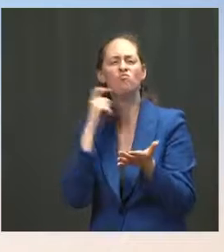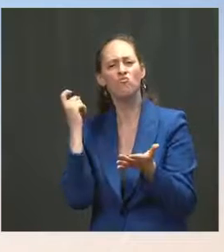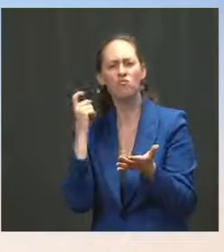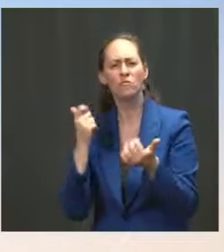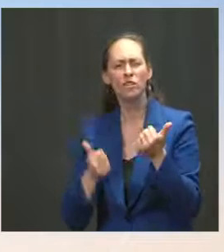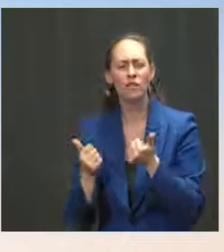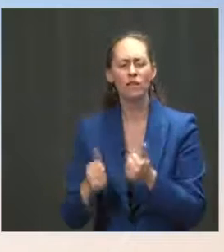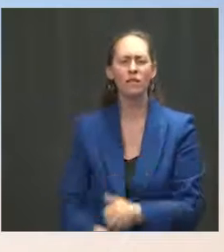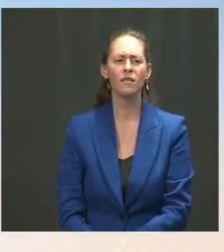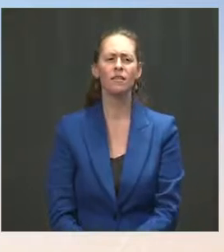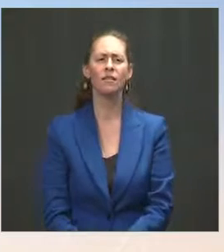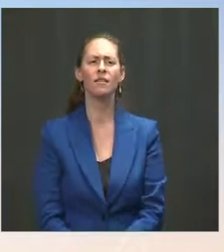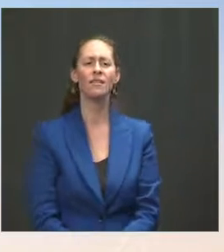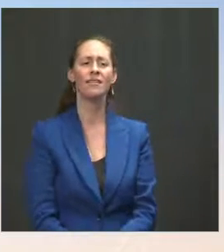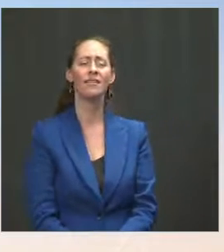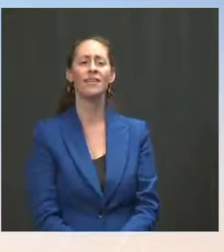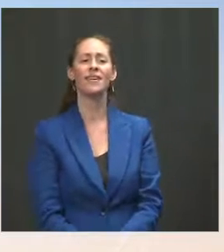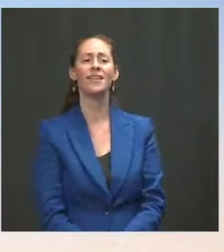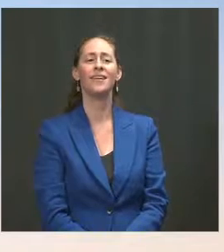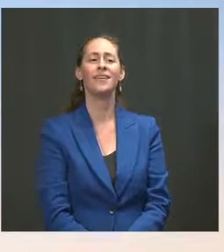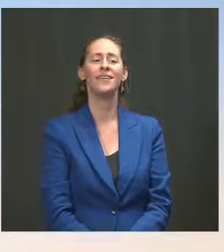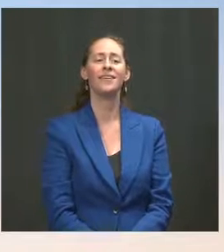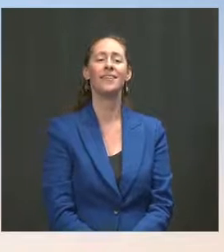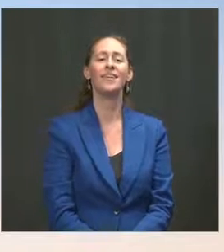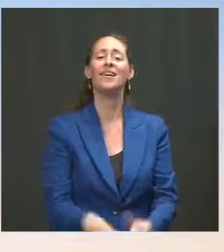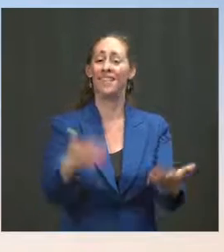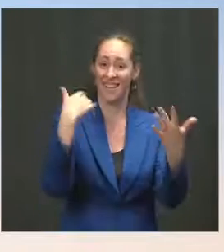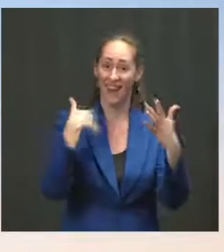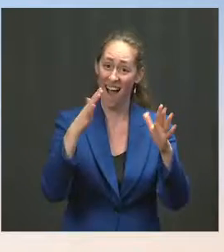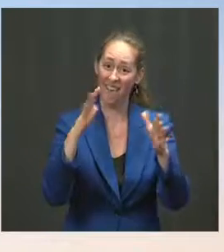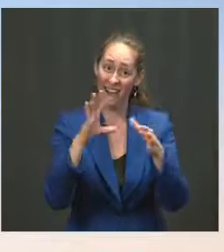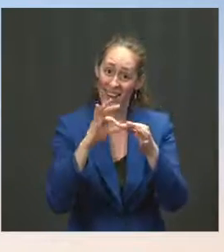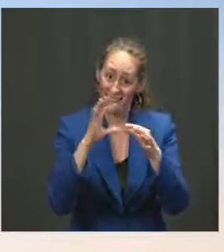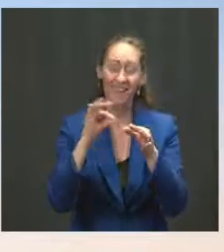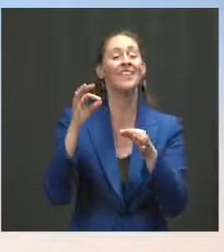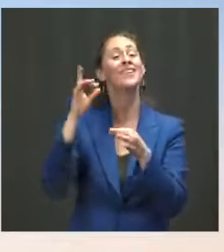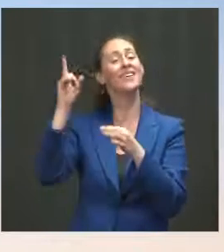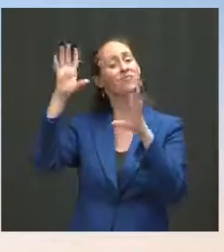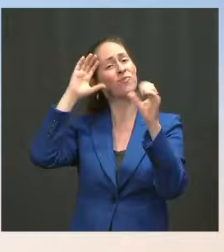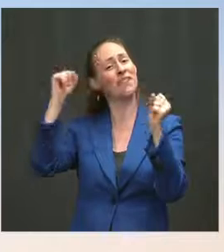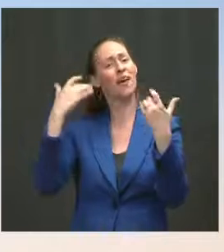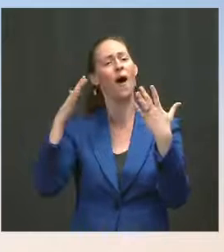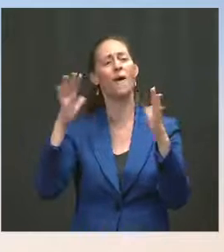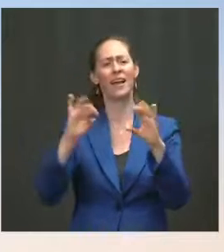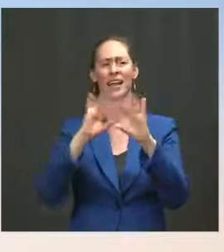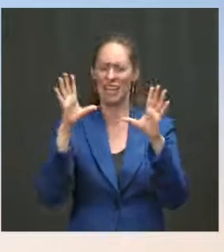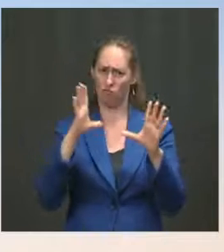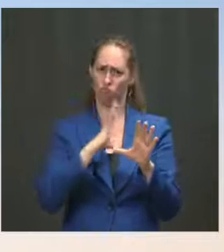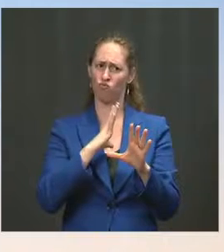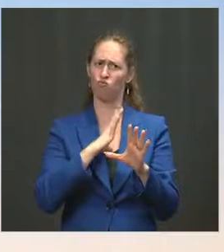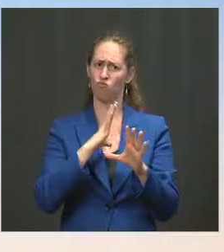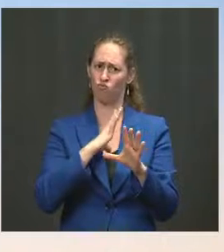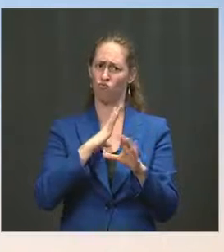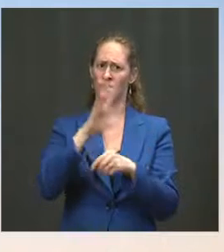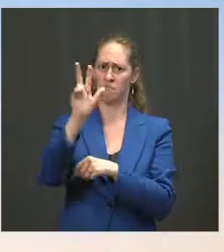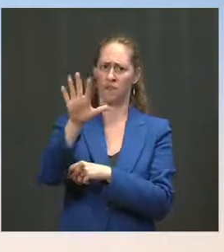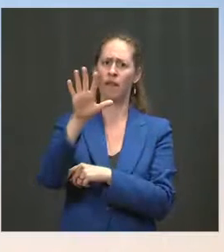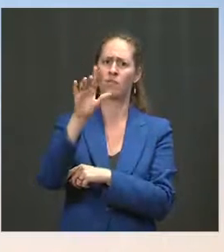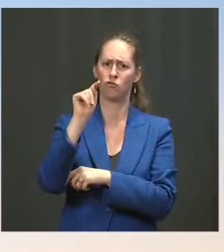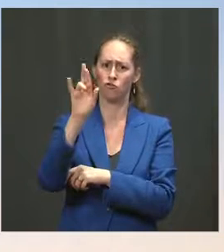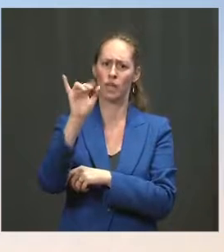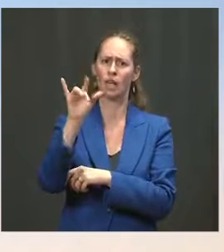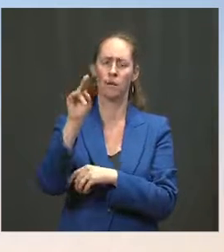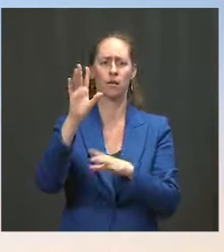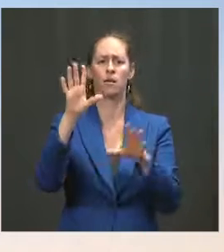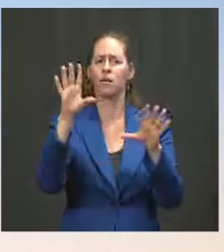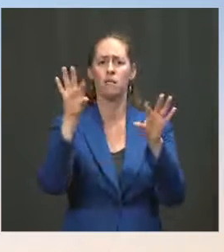not what I was saying. I was responding to, although the president is certainly comfortable with that amount, his priorities are ensuring that the Build Back